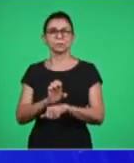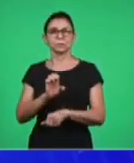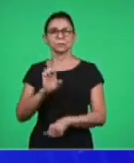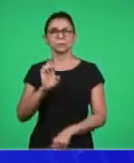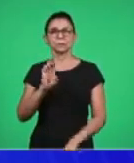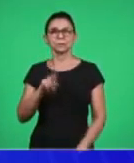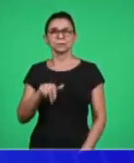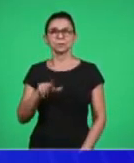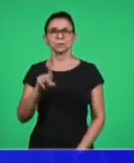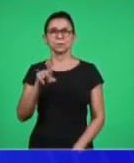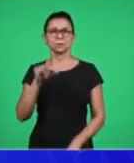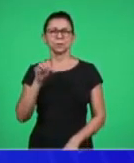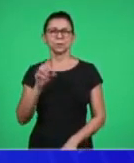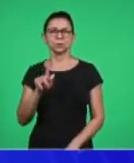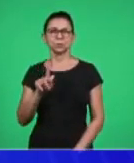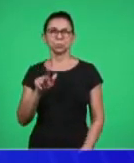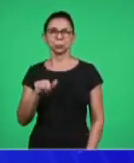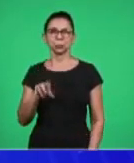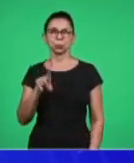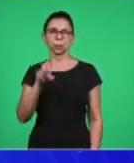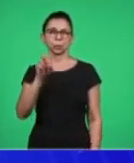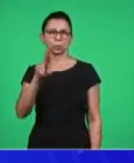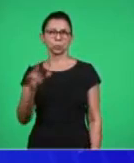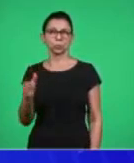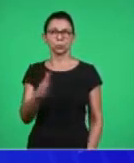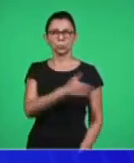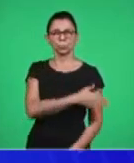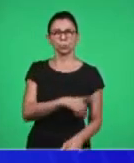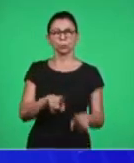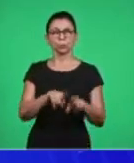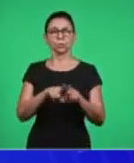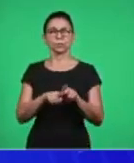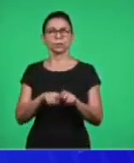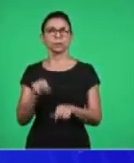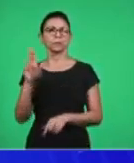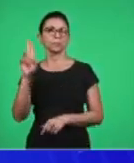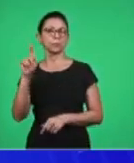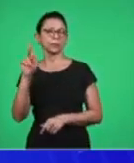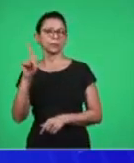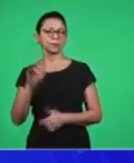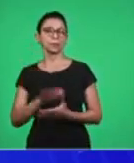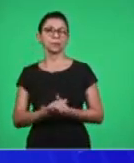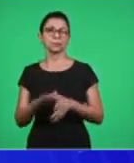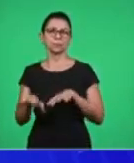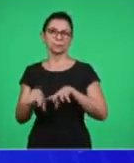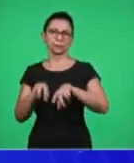Gerais in Brazil. Also in Governador de Valadares, we have a service of graduation